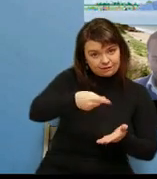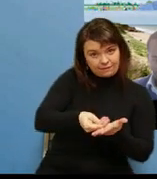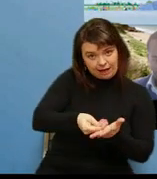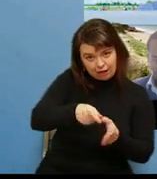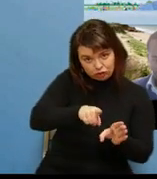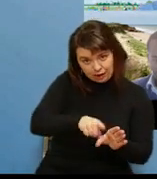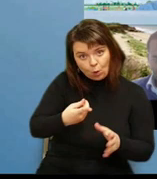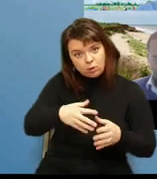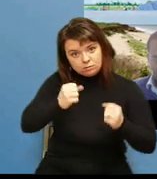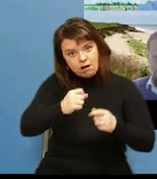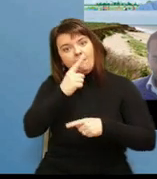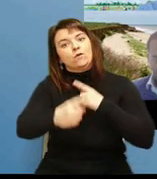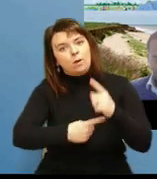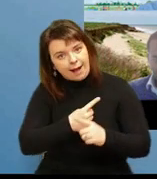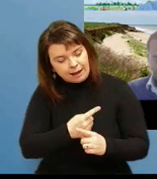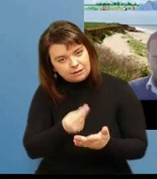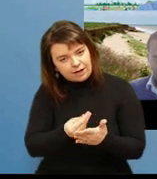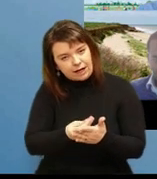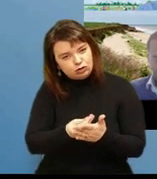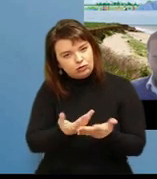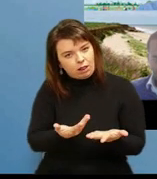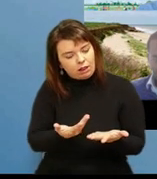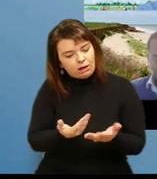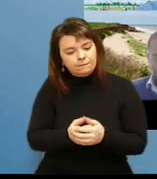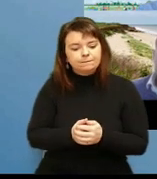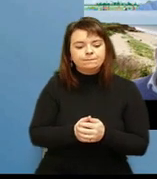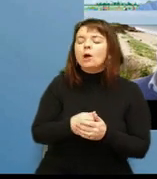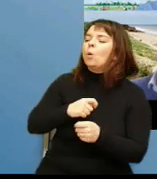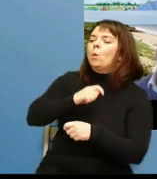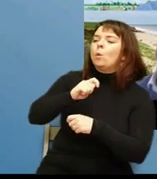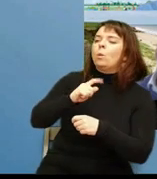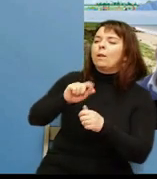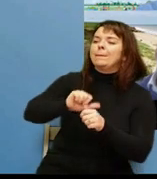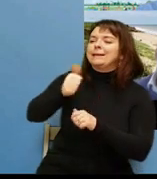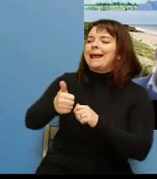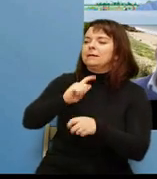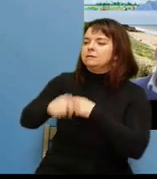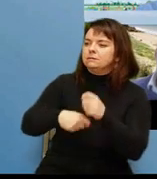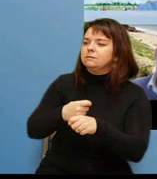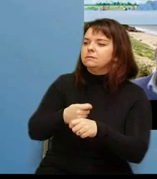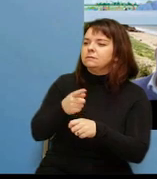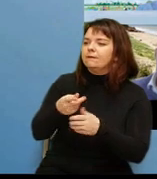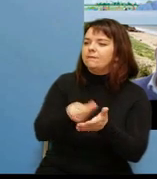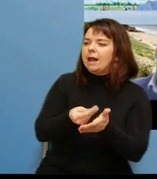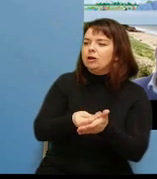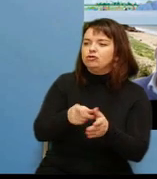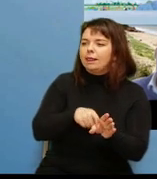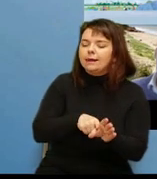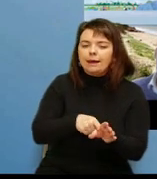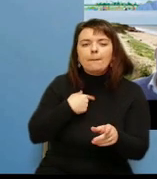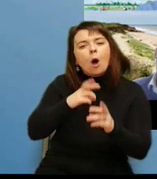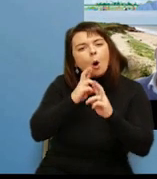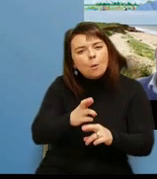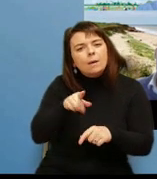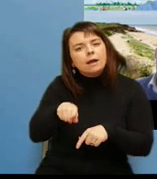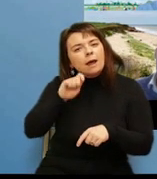year, or will they just start the beginning of the next financial year? It'll be the next financial year, but we are hoping that we may